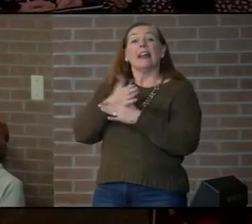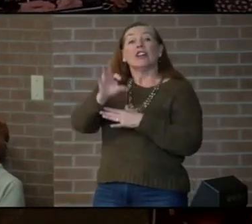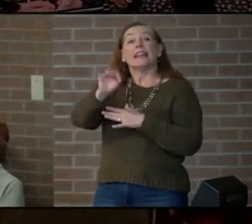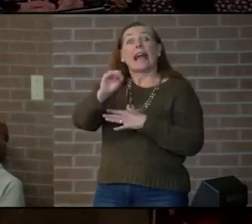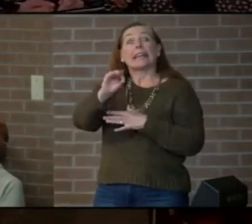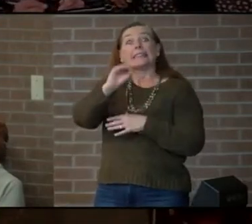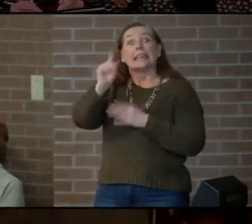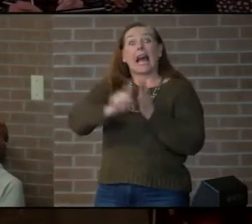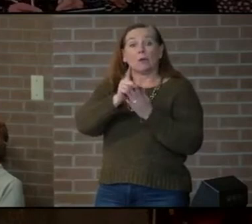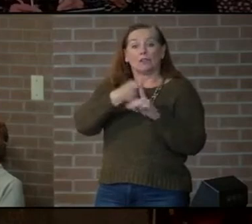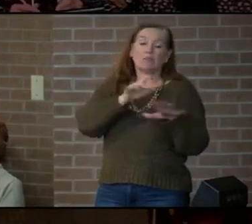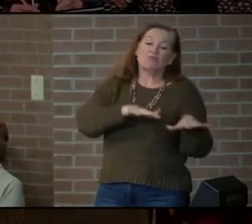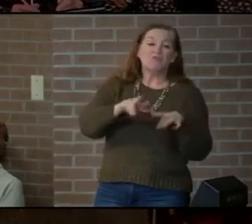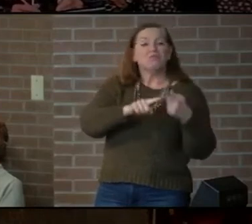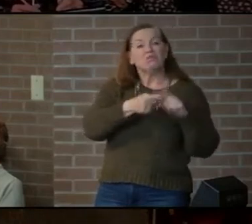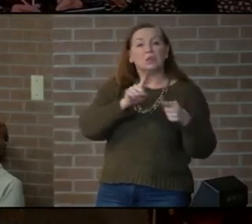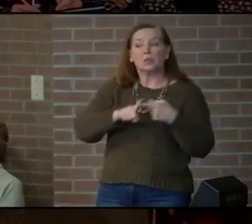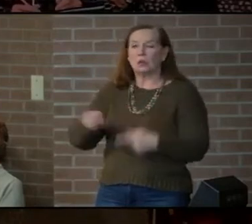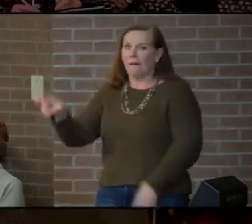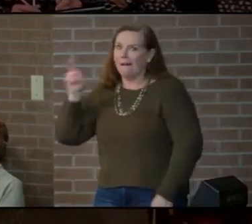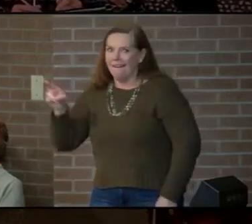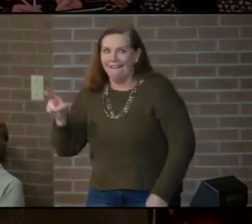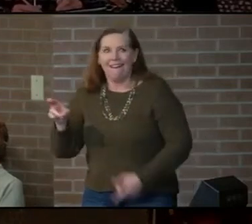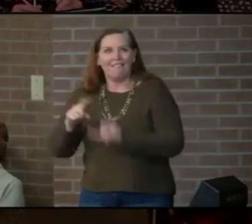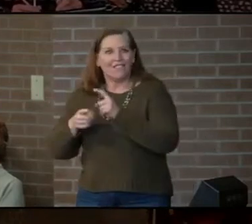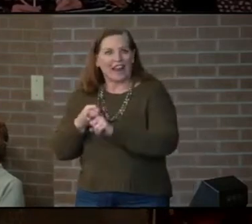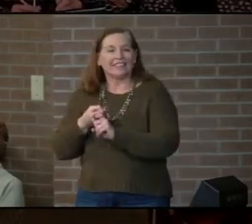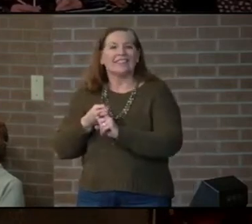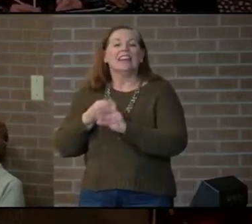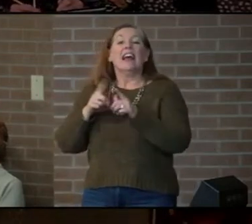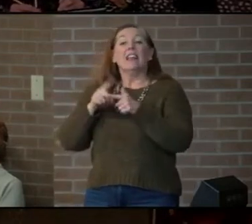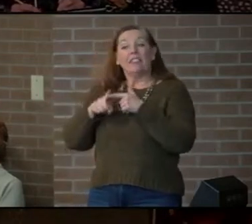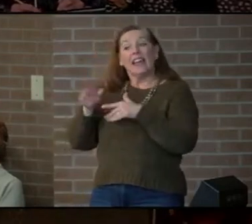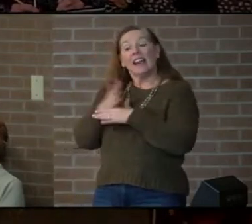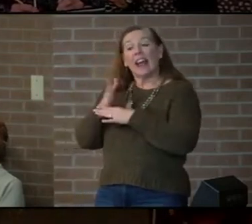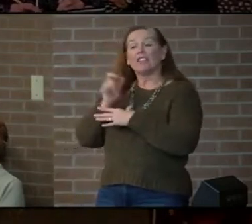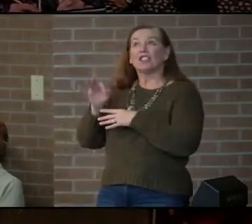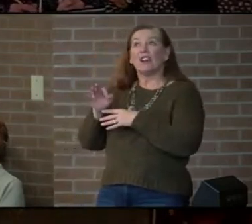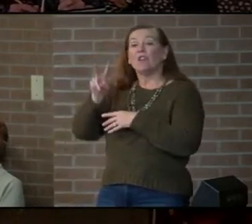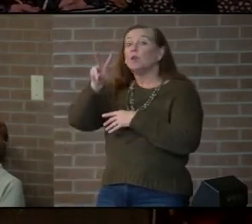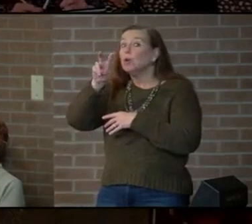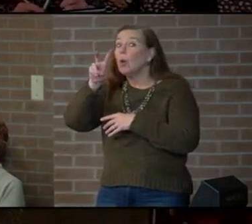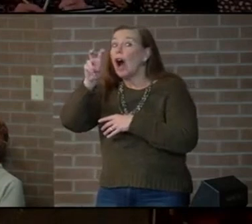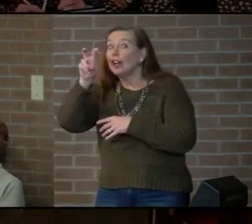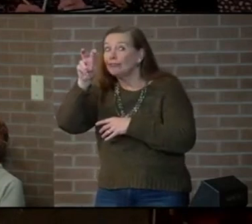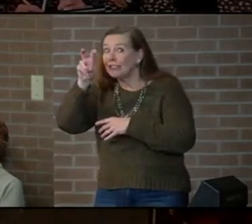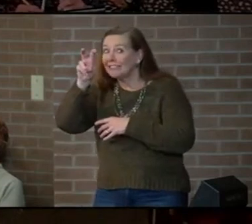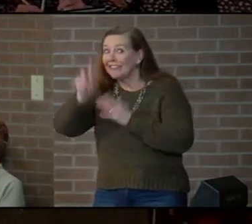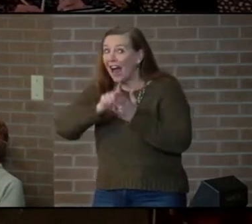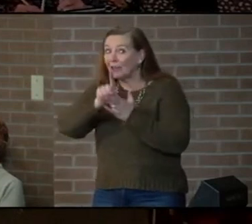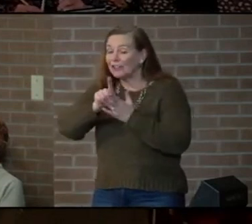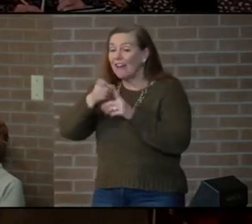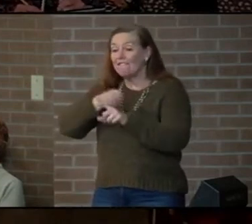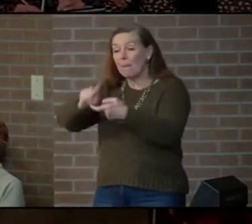to move from that casual friendship to a friend status. And then an average of about 200 hours